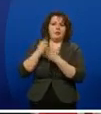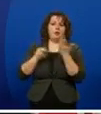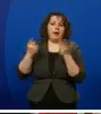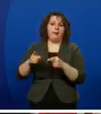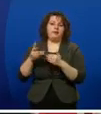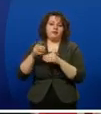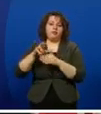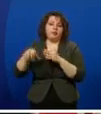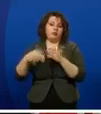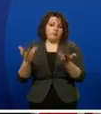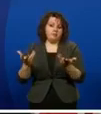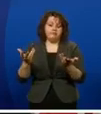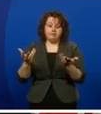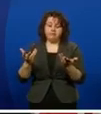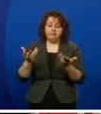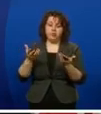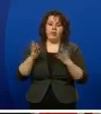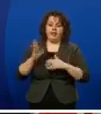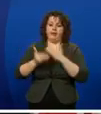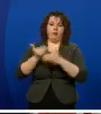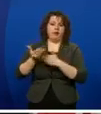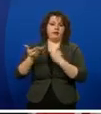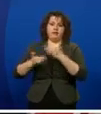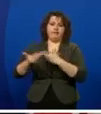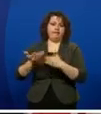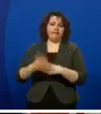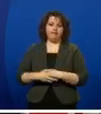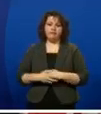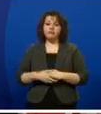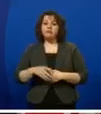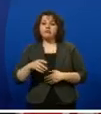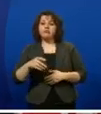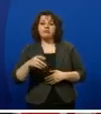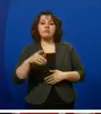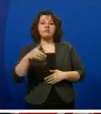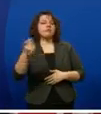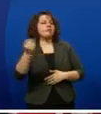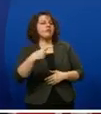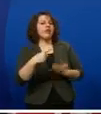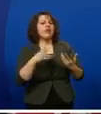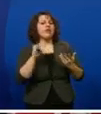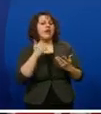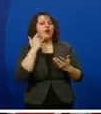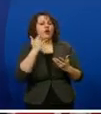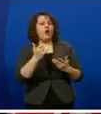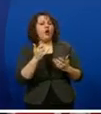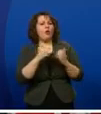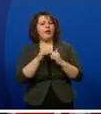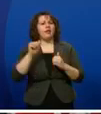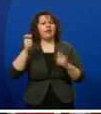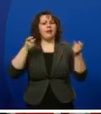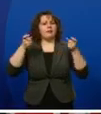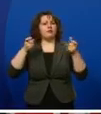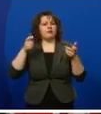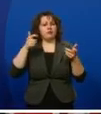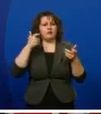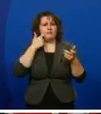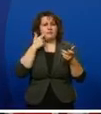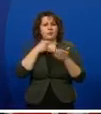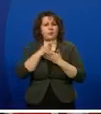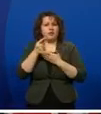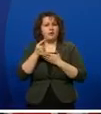up, and we'll let the process work. Governor, did you get any sense from the call with the administration